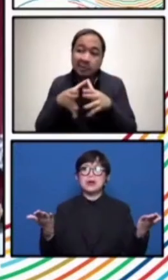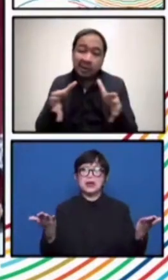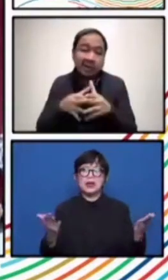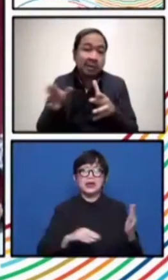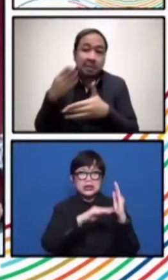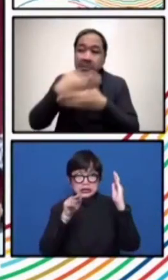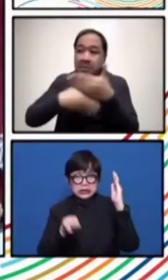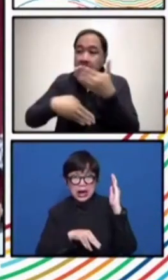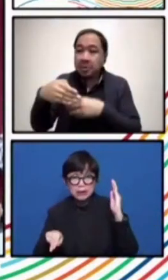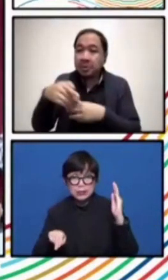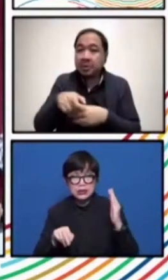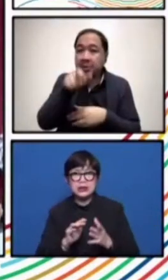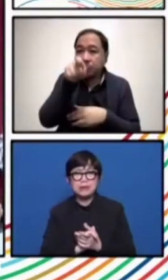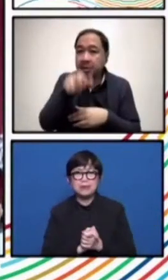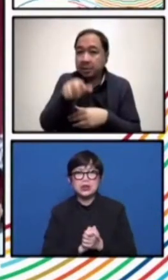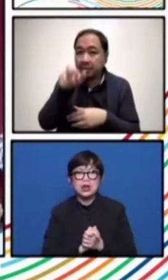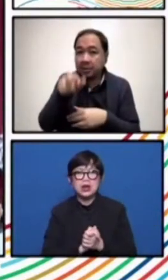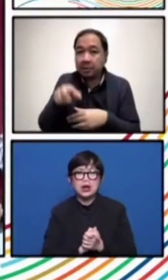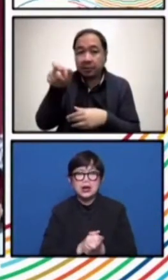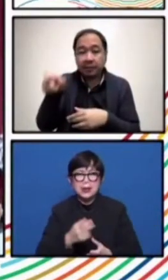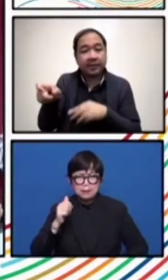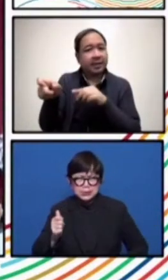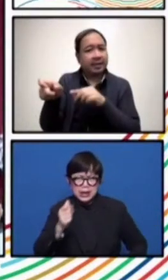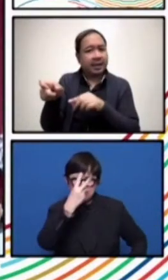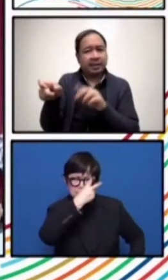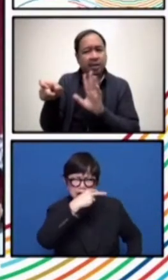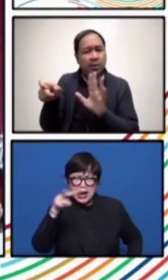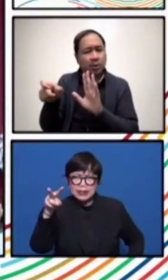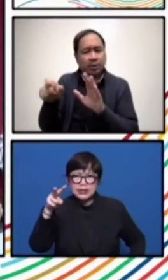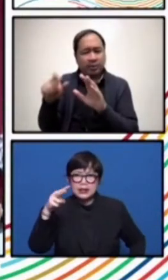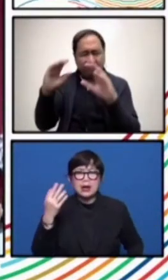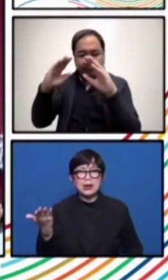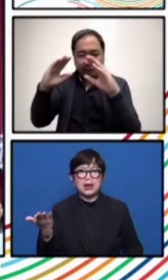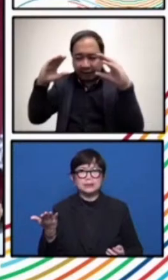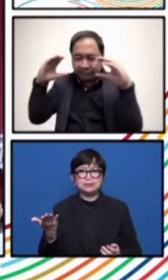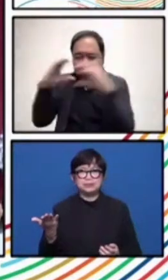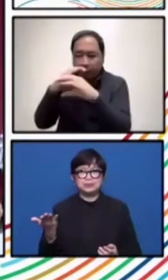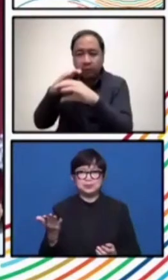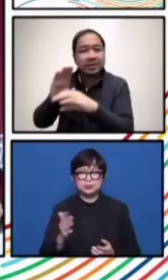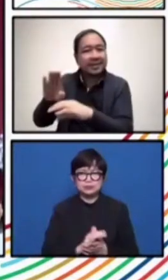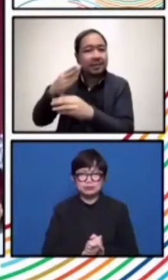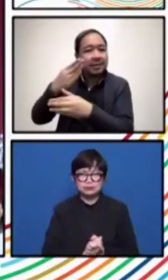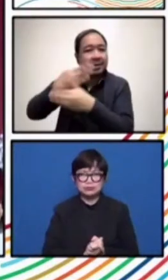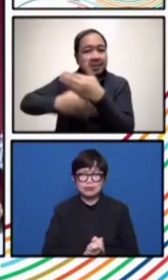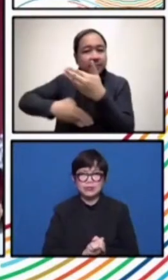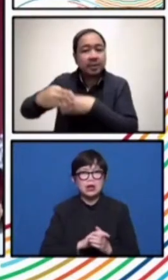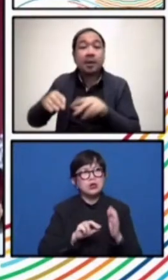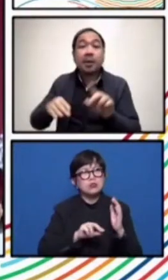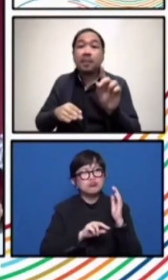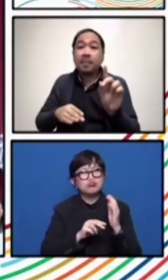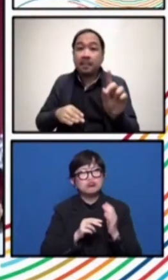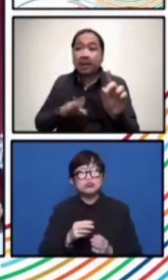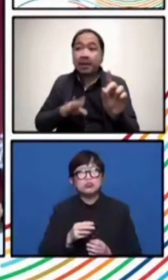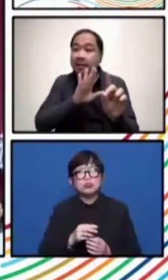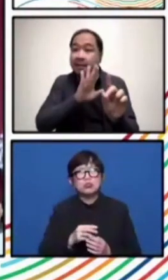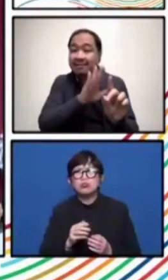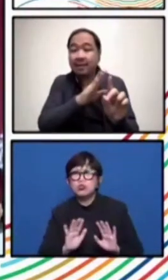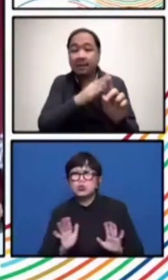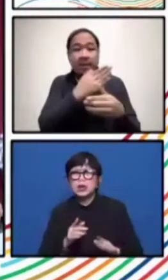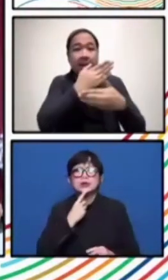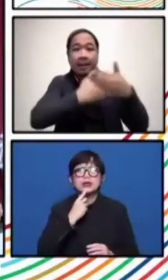a disability itself but emphasize that they must respect their impairments as